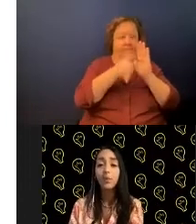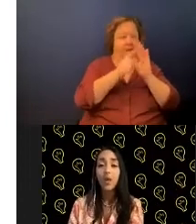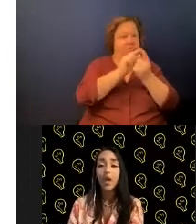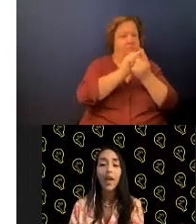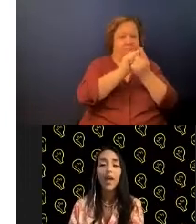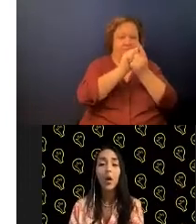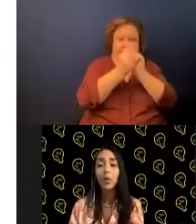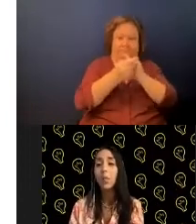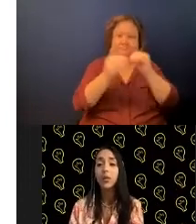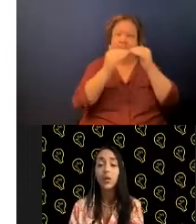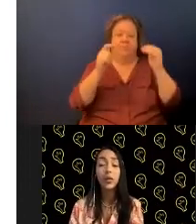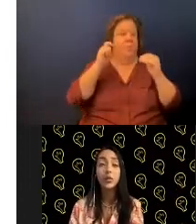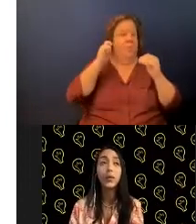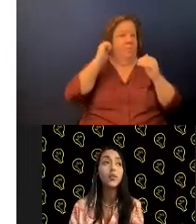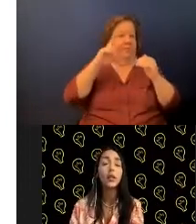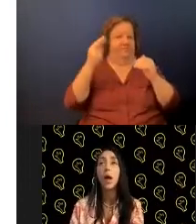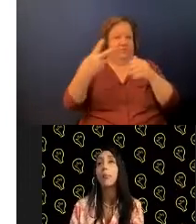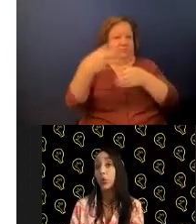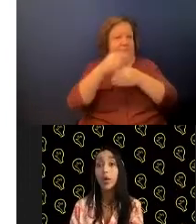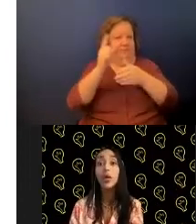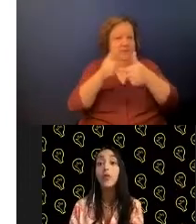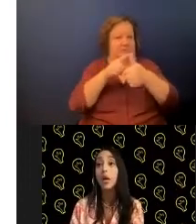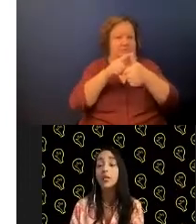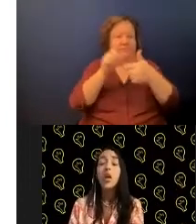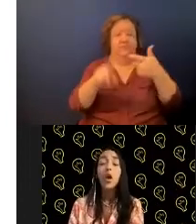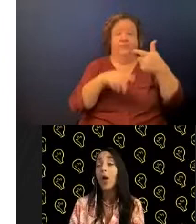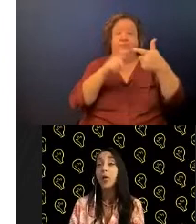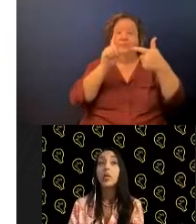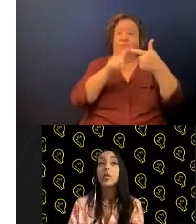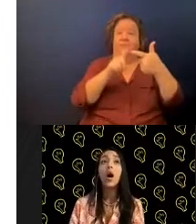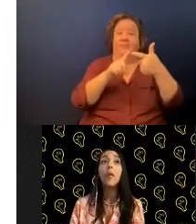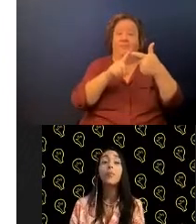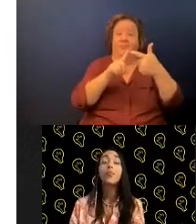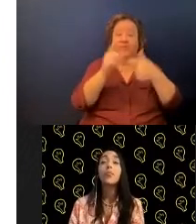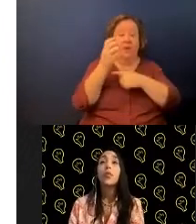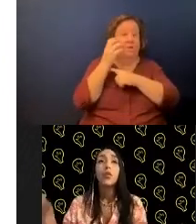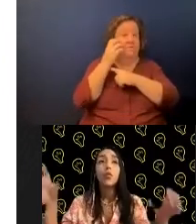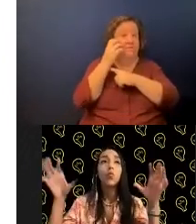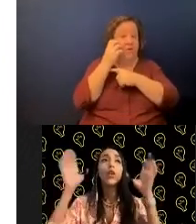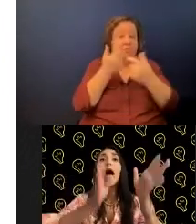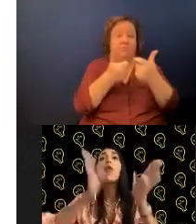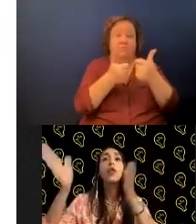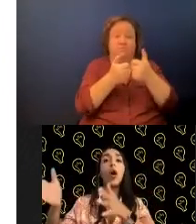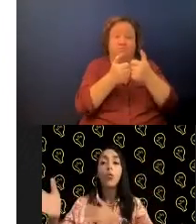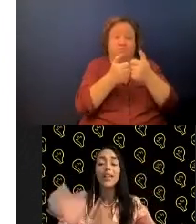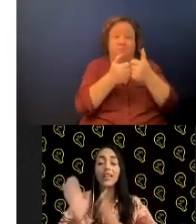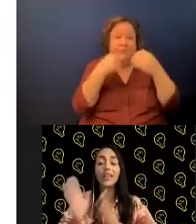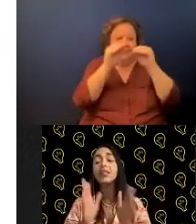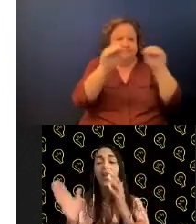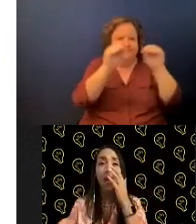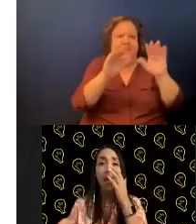2, enhancing our mobile learning experience is a priority of ours. We now know